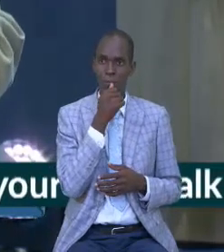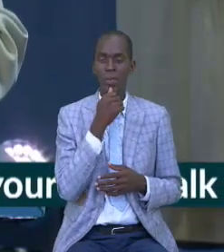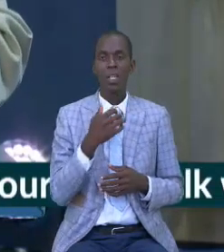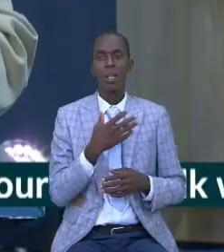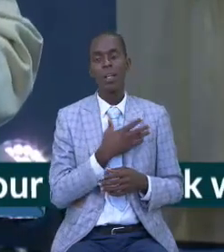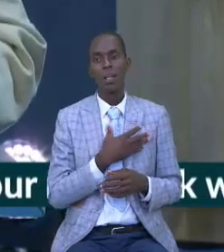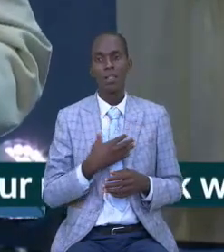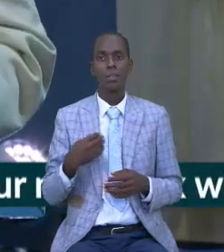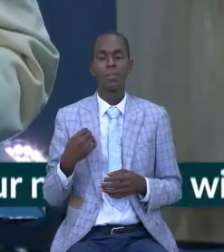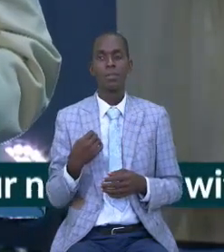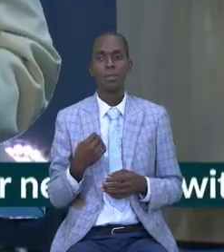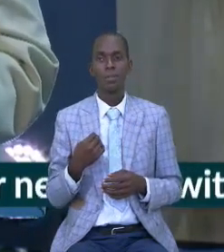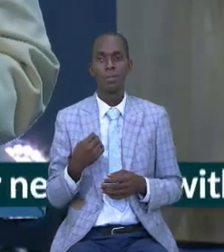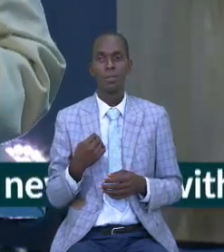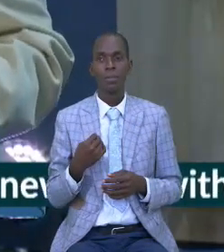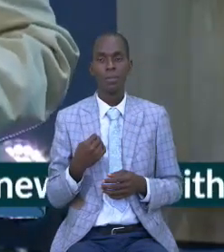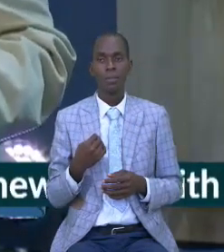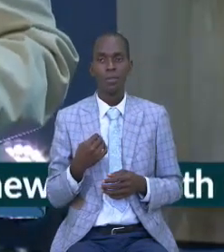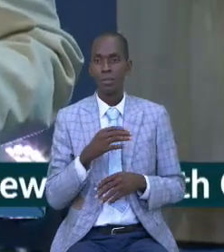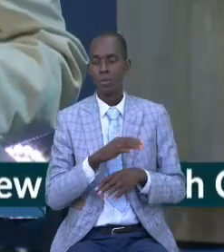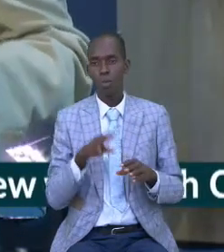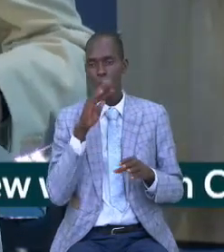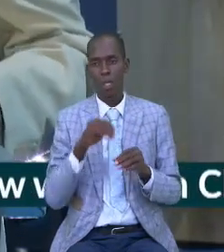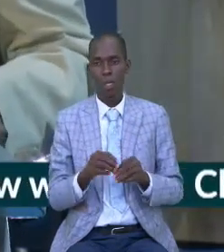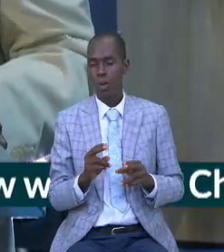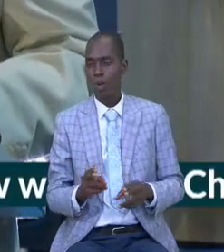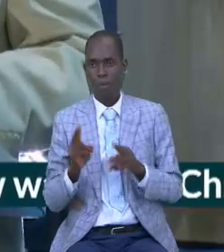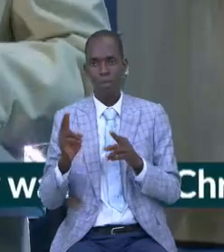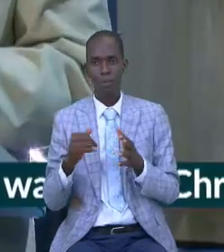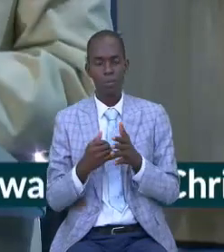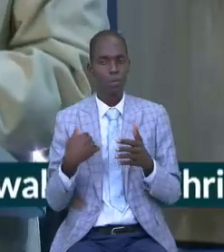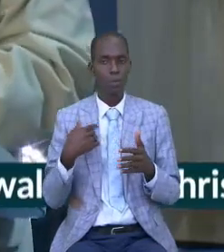receive the counselors near you.